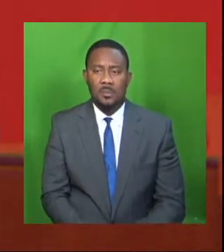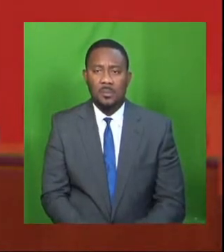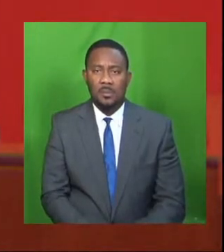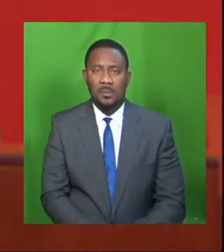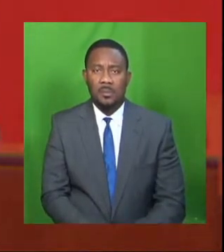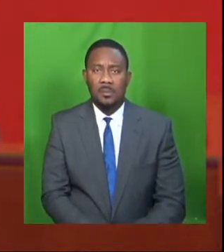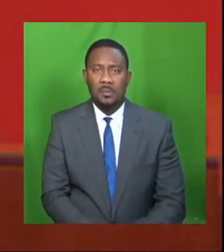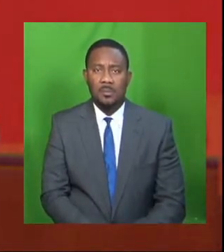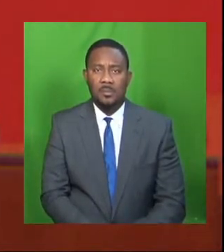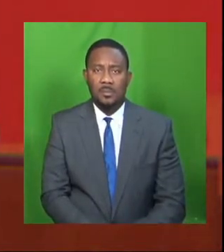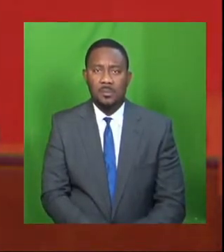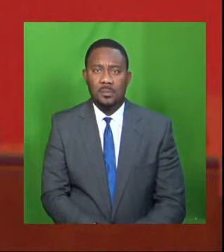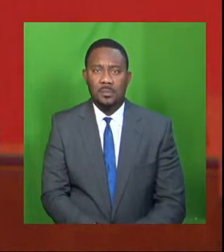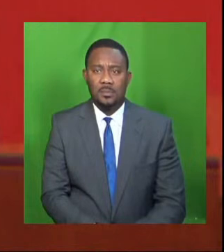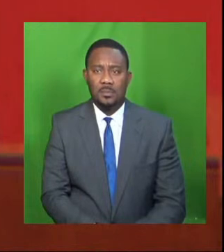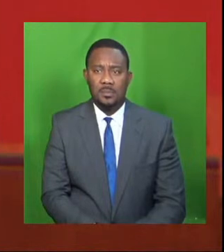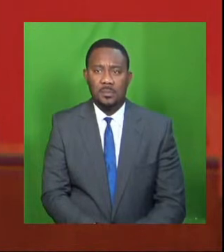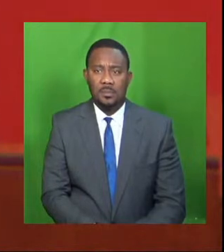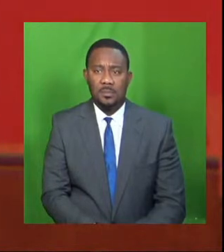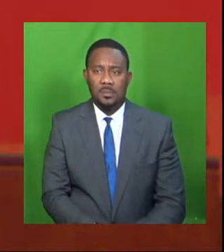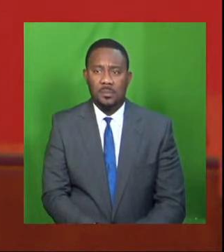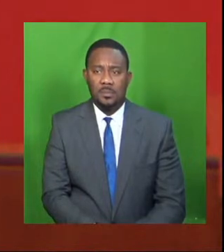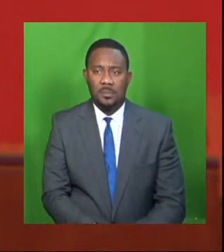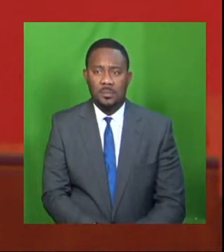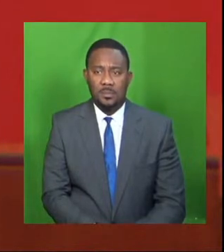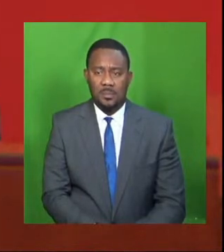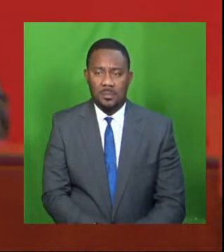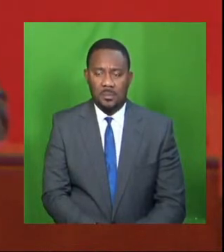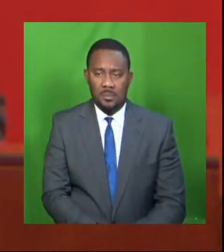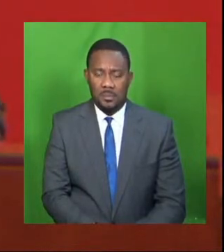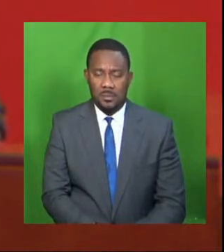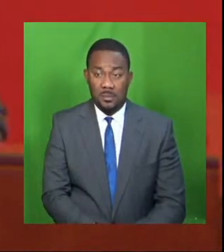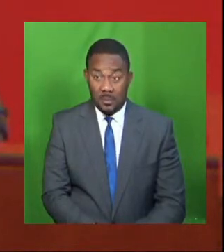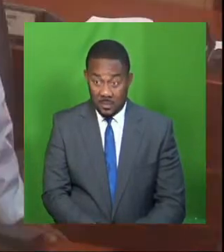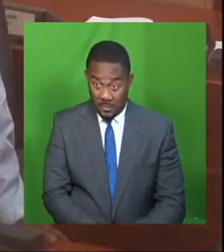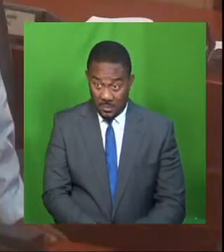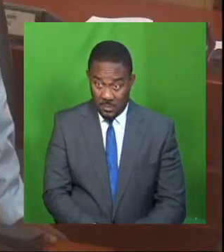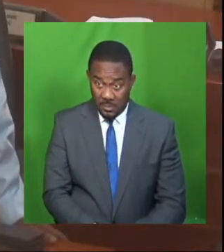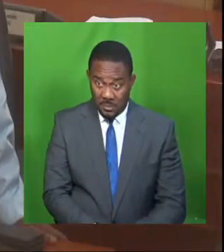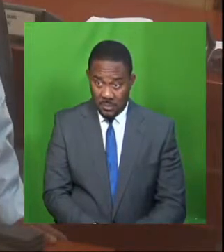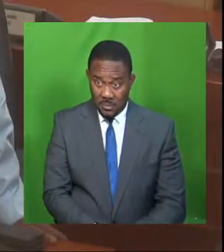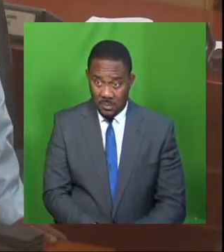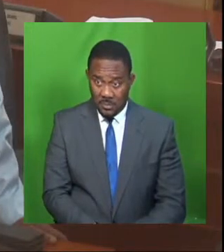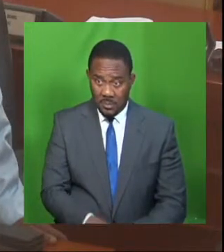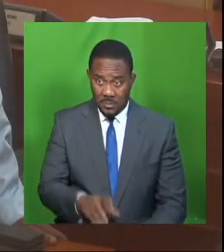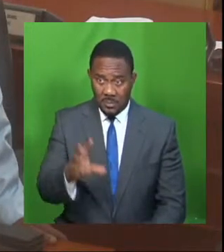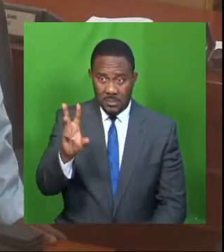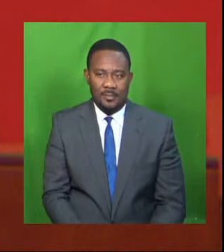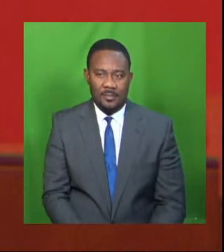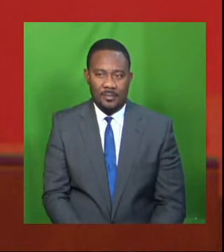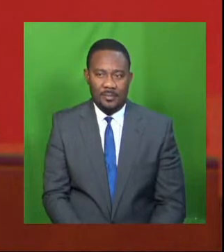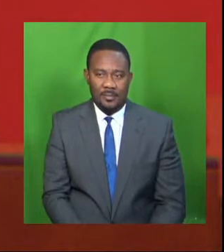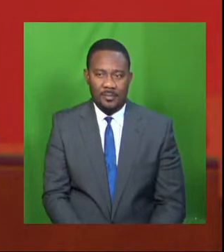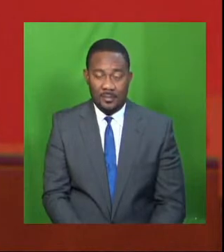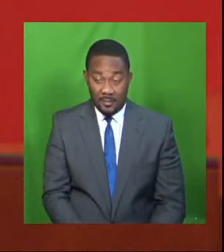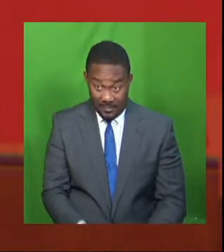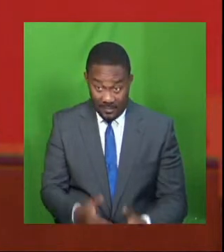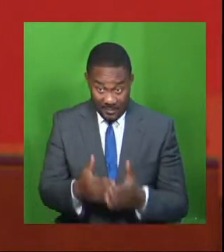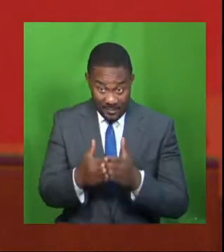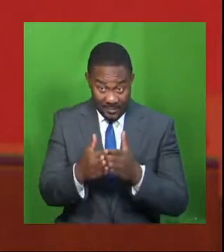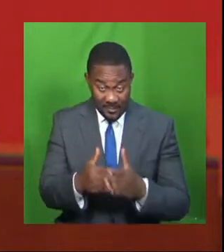been laid earlier. So if you give recognition to that by indicating